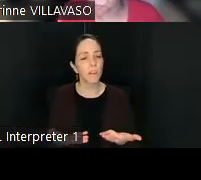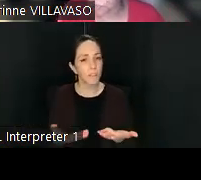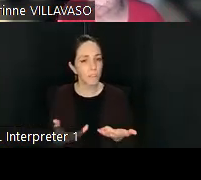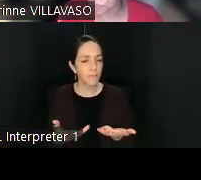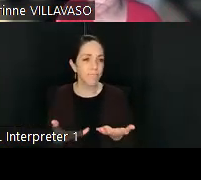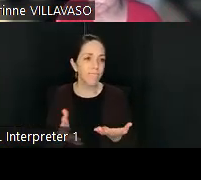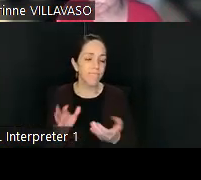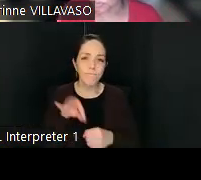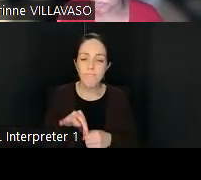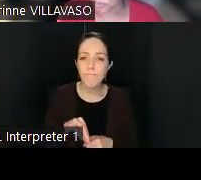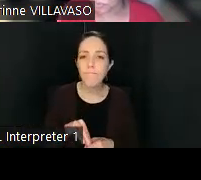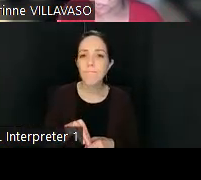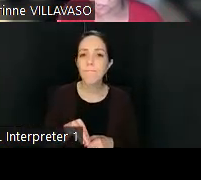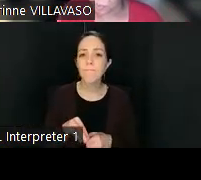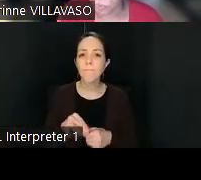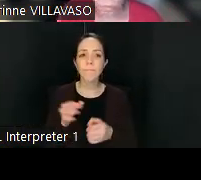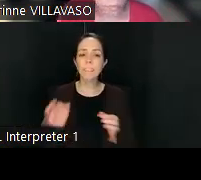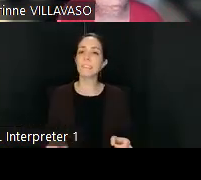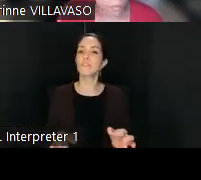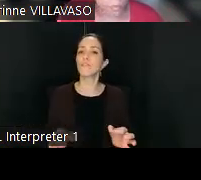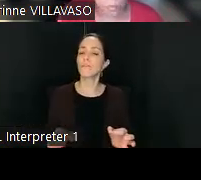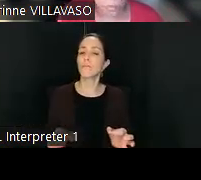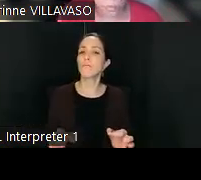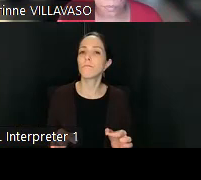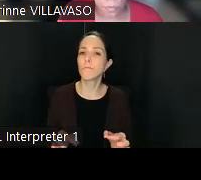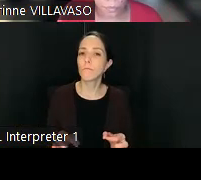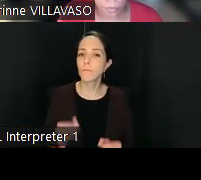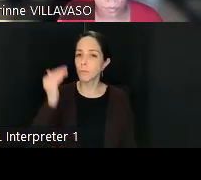another pandemic, some crisis event.